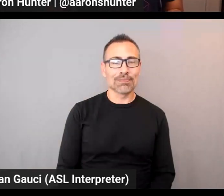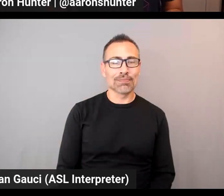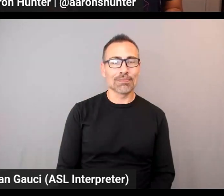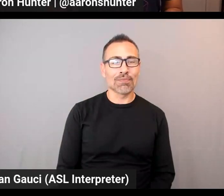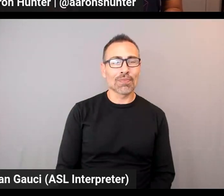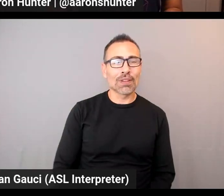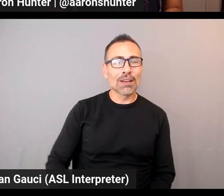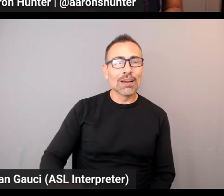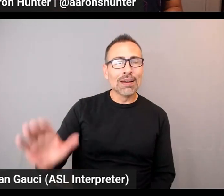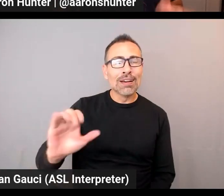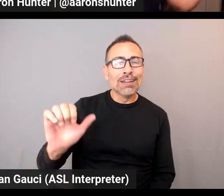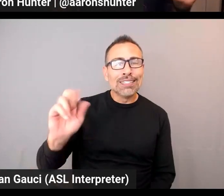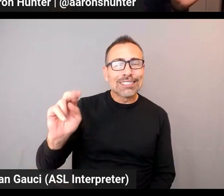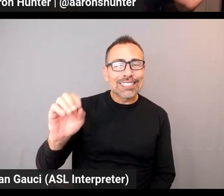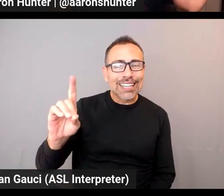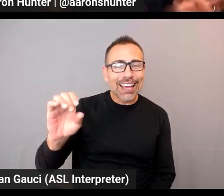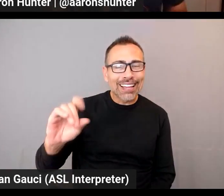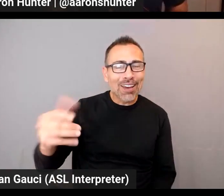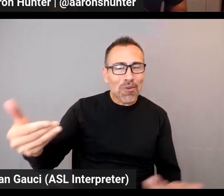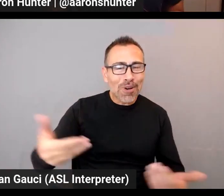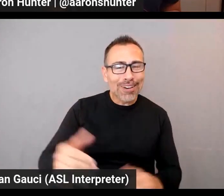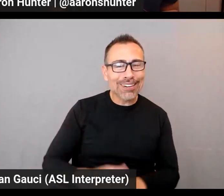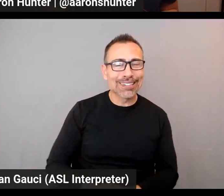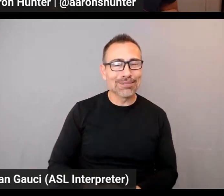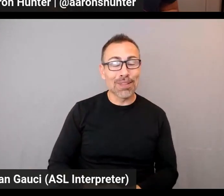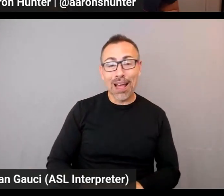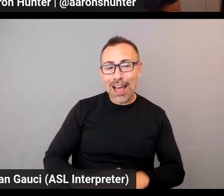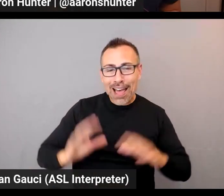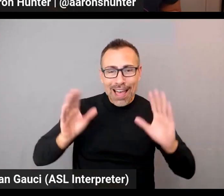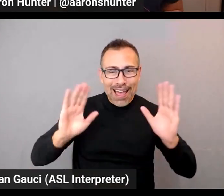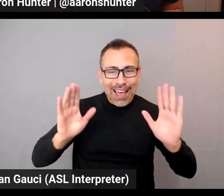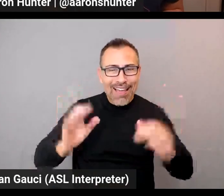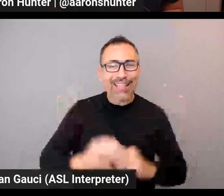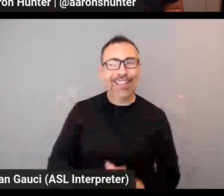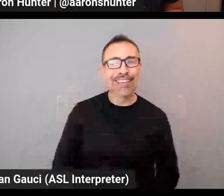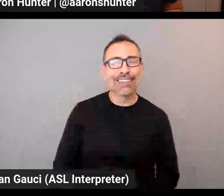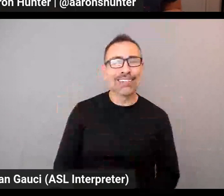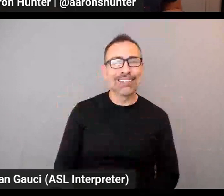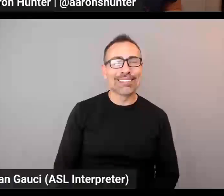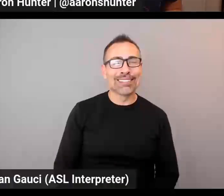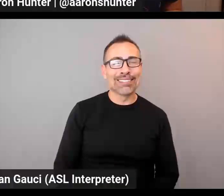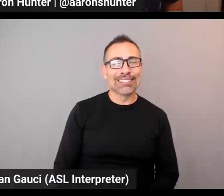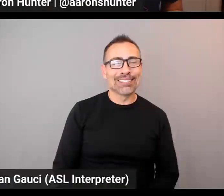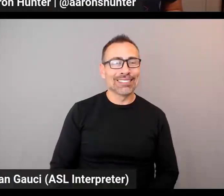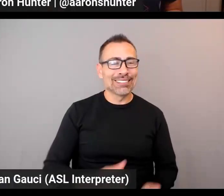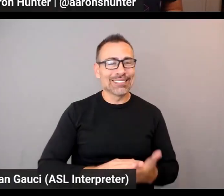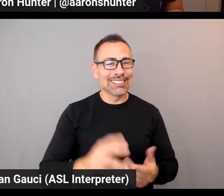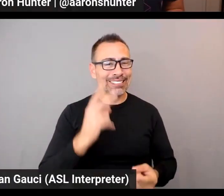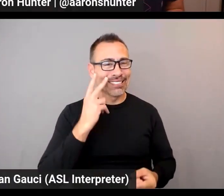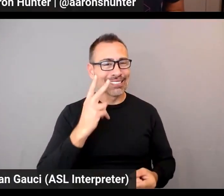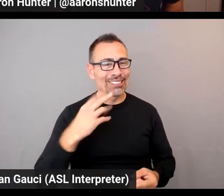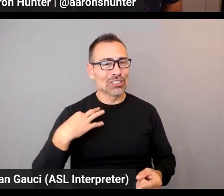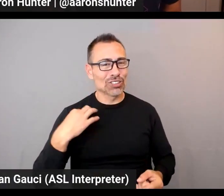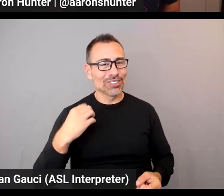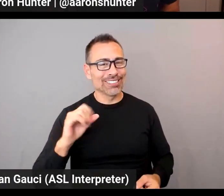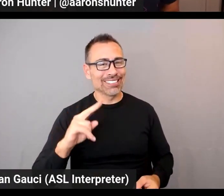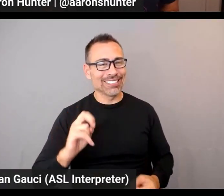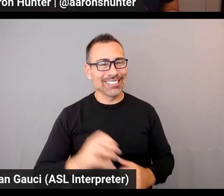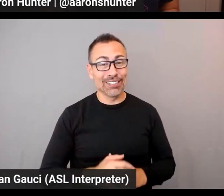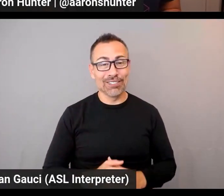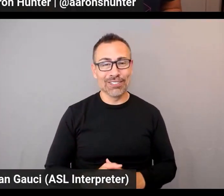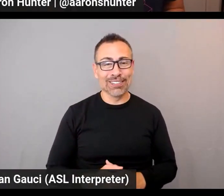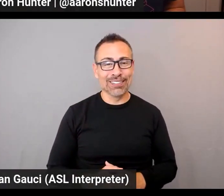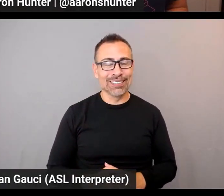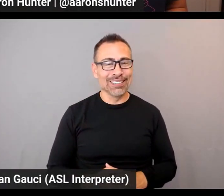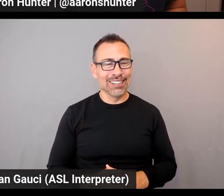Sananda, welcome. Hello. Nice shirt, Steve. Hi. Oh, yes, thank you. Yeah, so this is a lovely shirt.